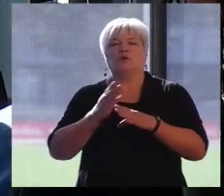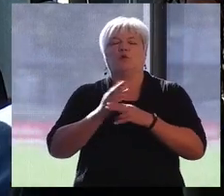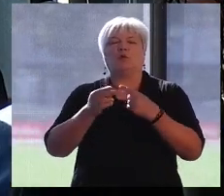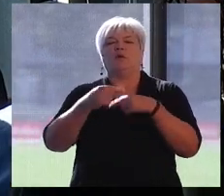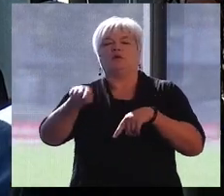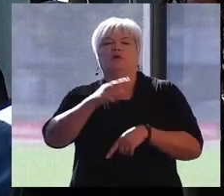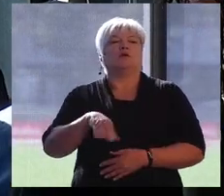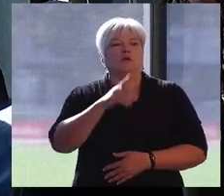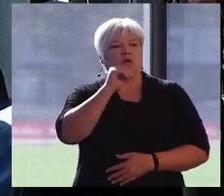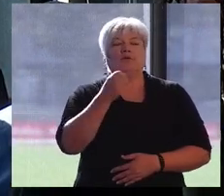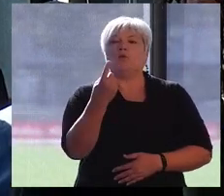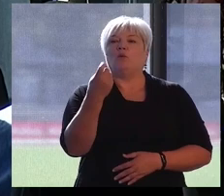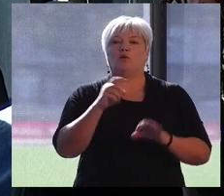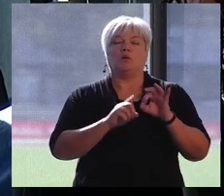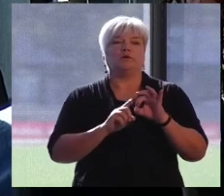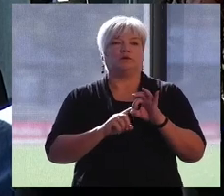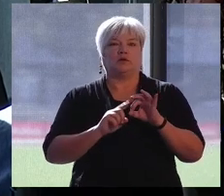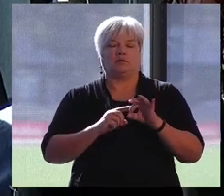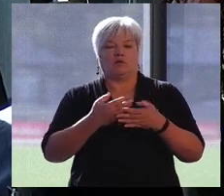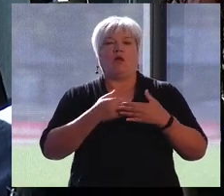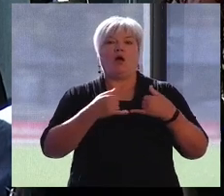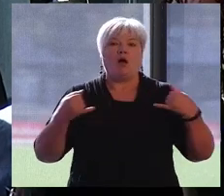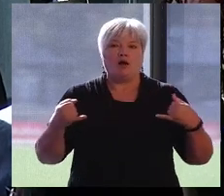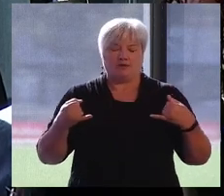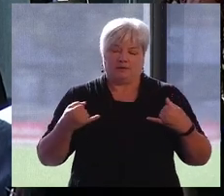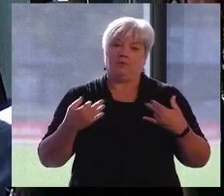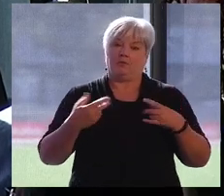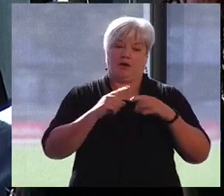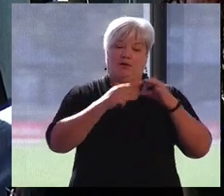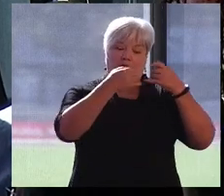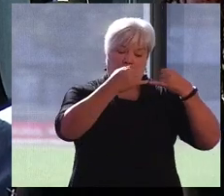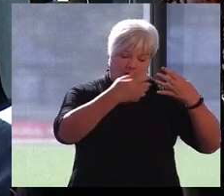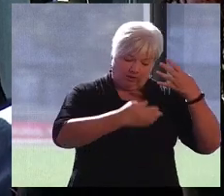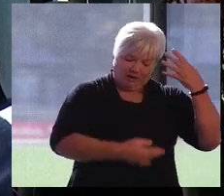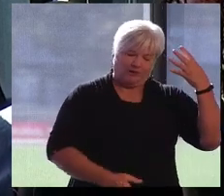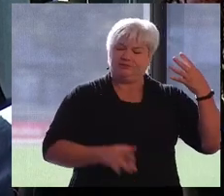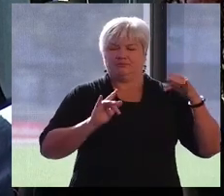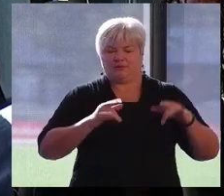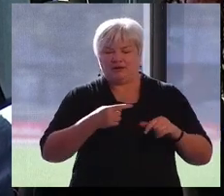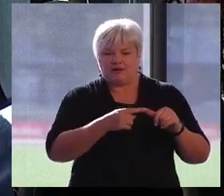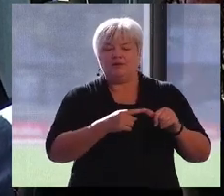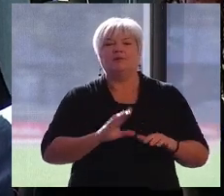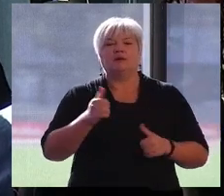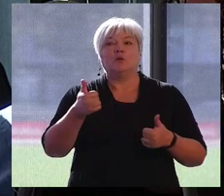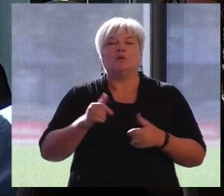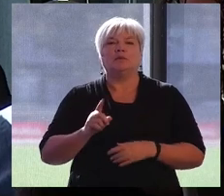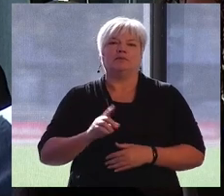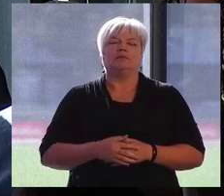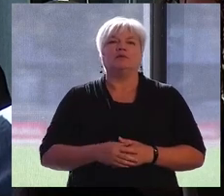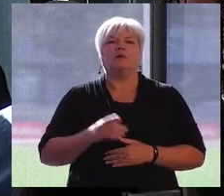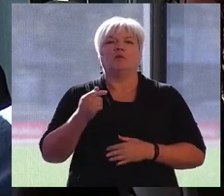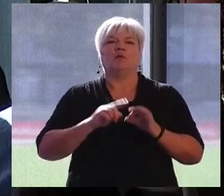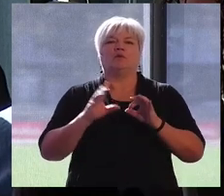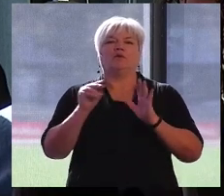one more question that's come in online. There's actually been many questions online, which we haven't been able to get to, which is great. We've got a question from